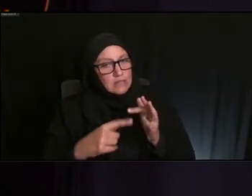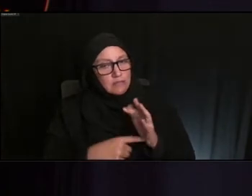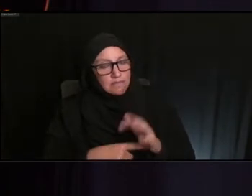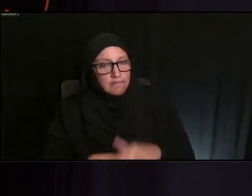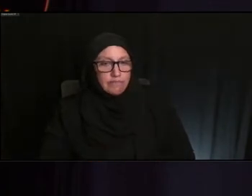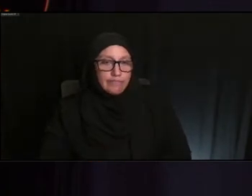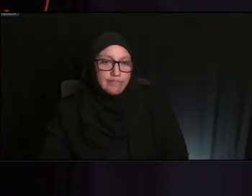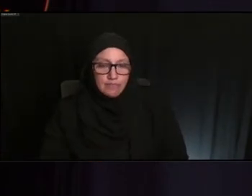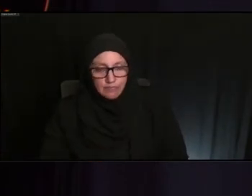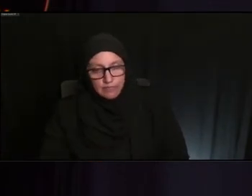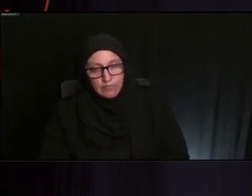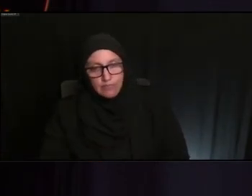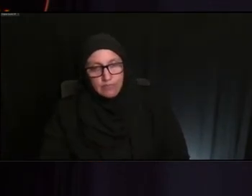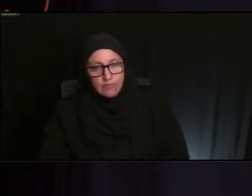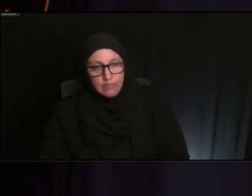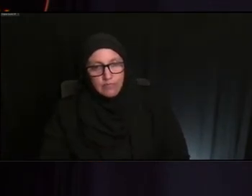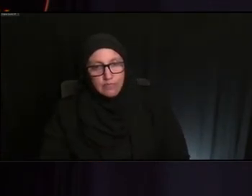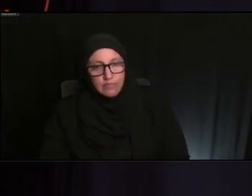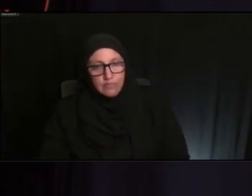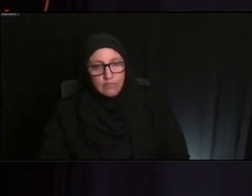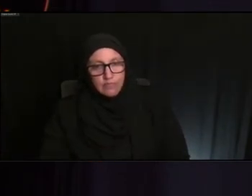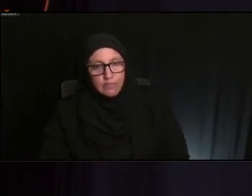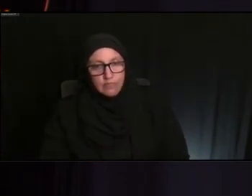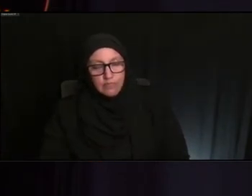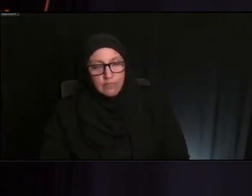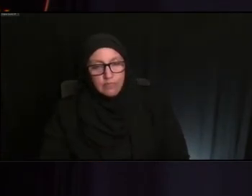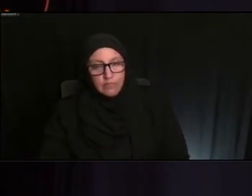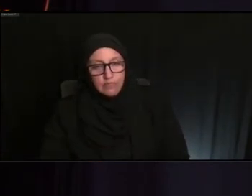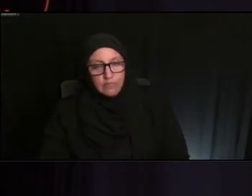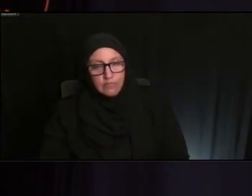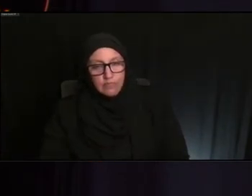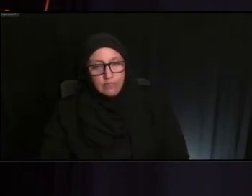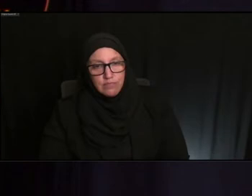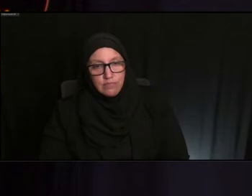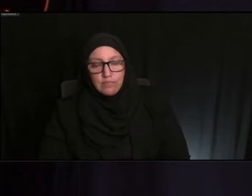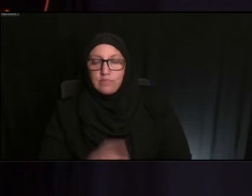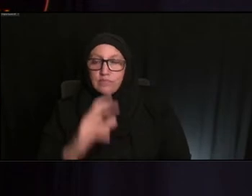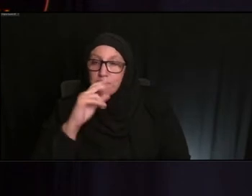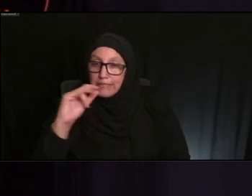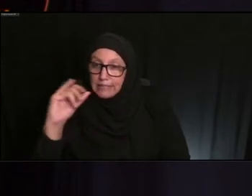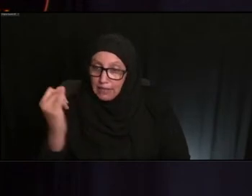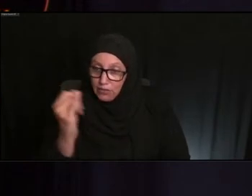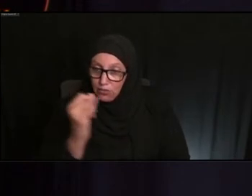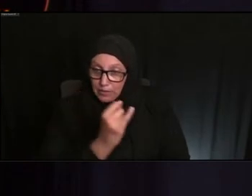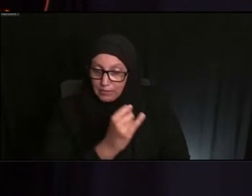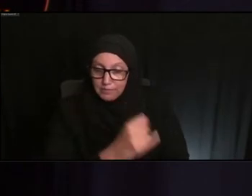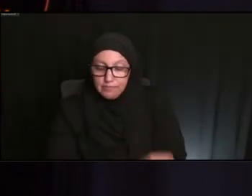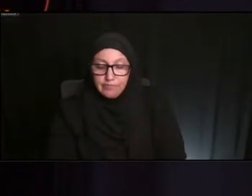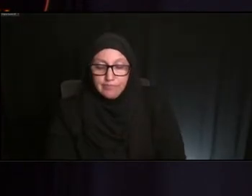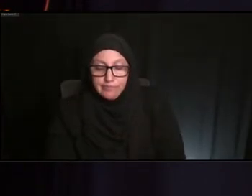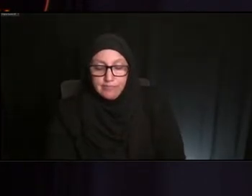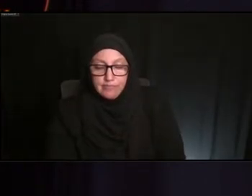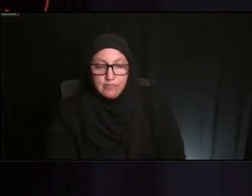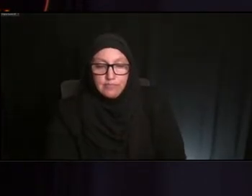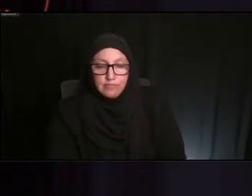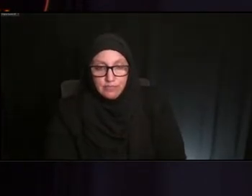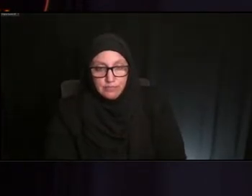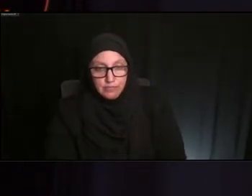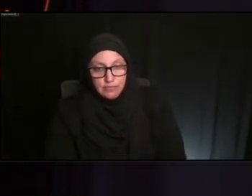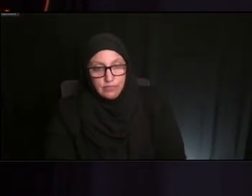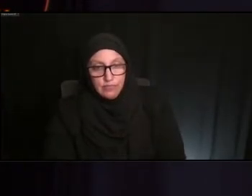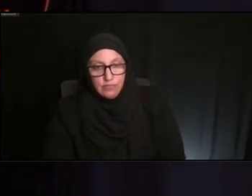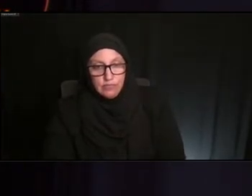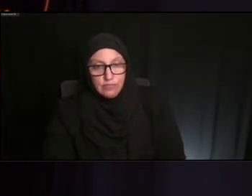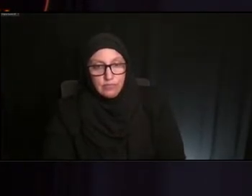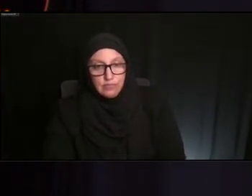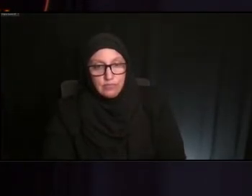fa'akaltu ma'ahu wa ana a'lamu wallah annahu yawmun min shahri Ramadan. He said,